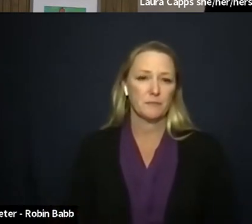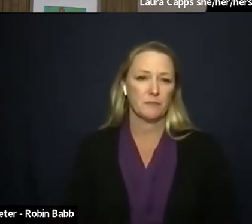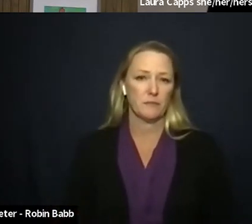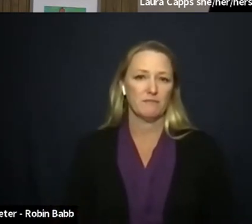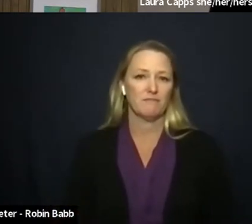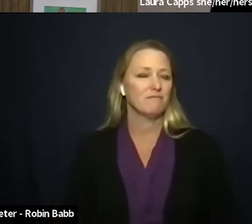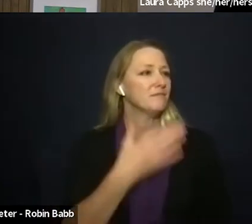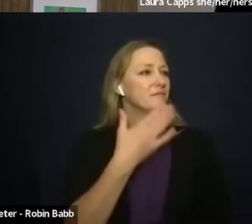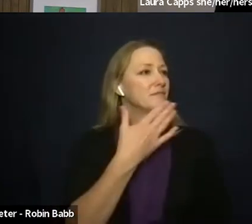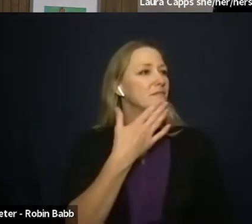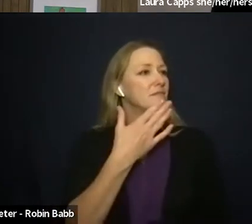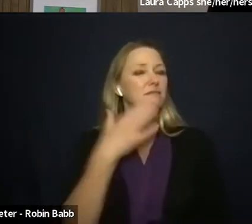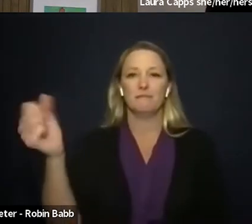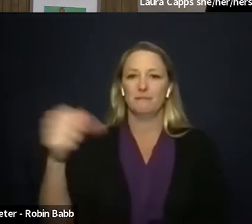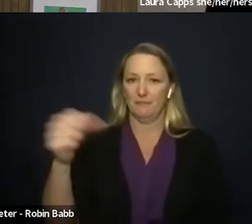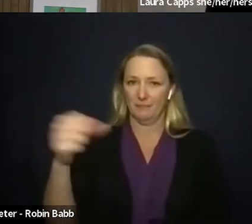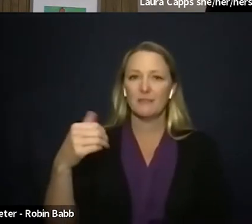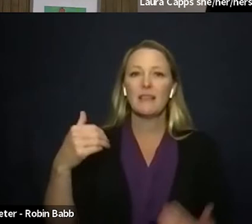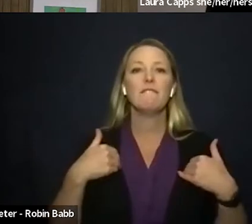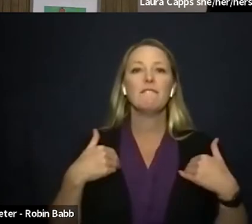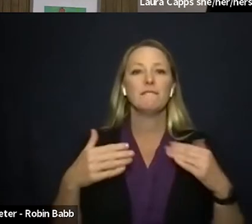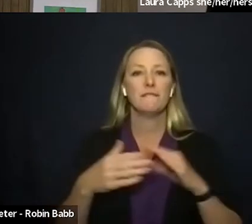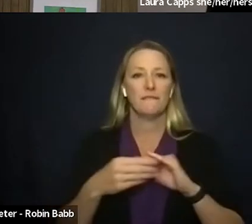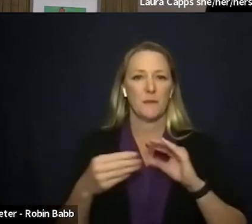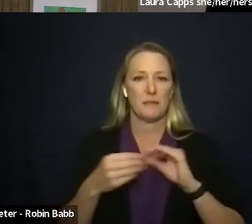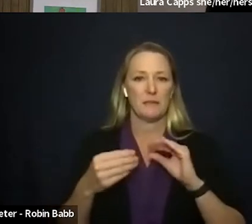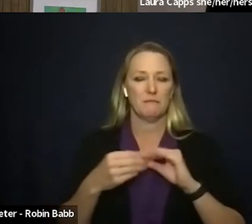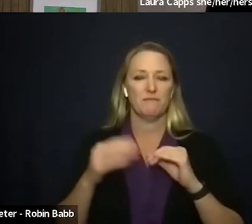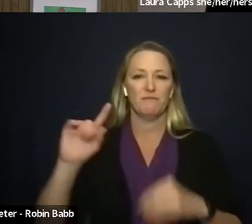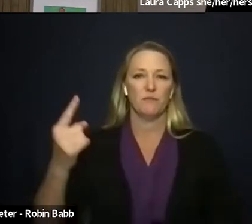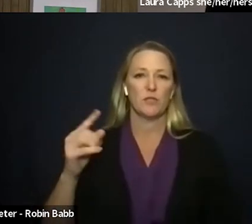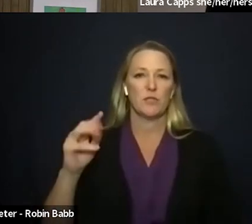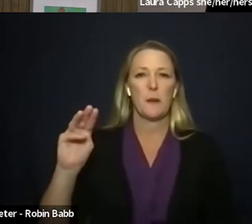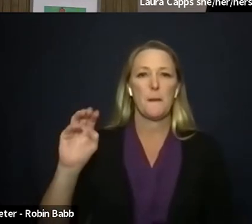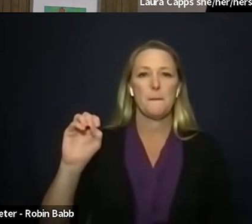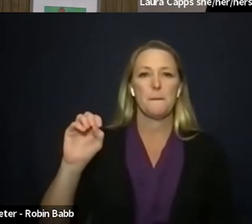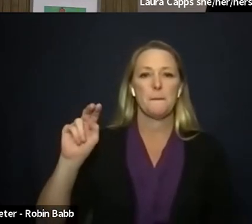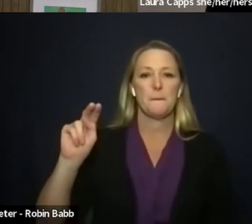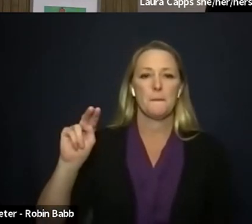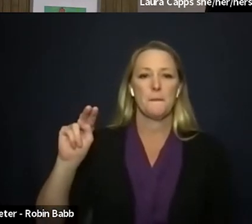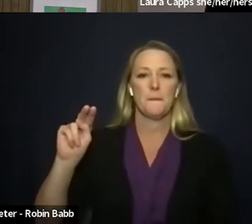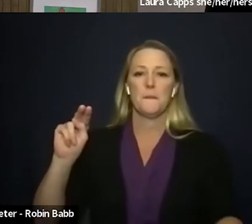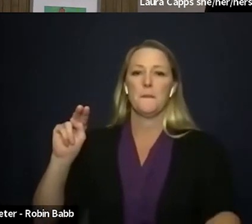thank you president munoz we do have public comment and i will start with money duet